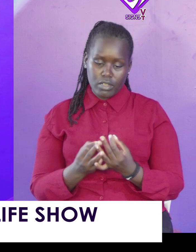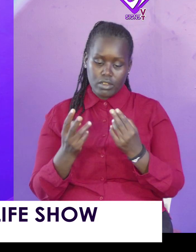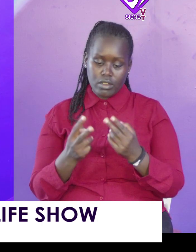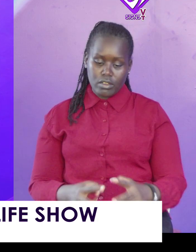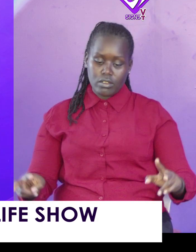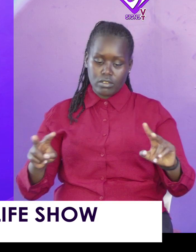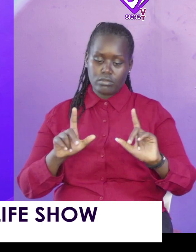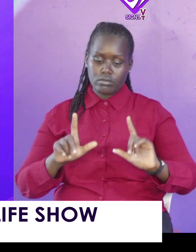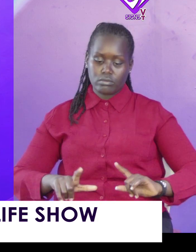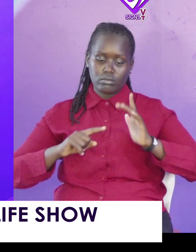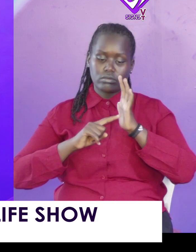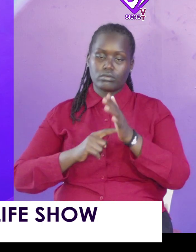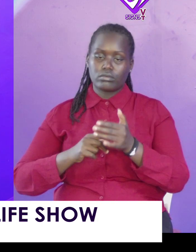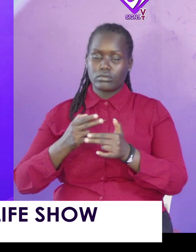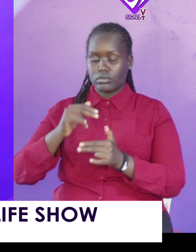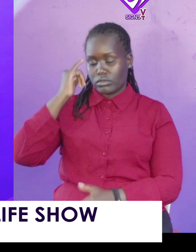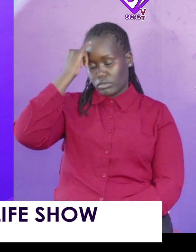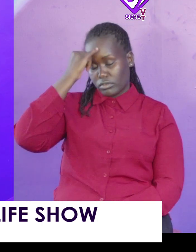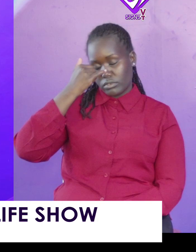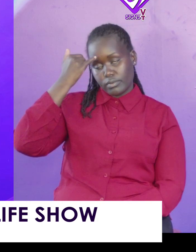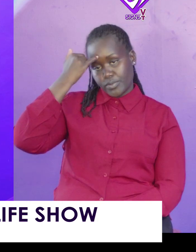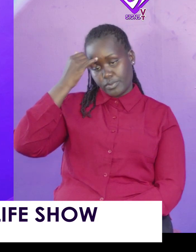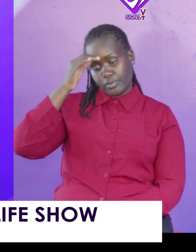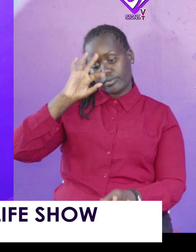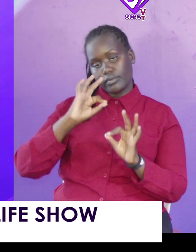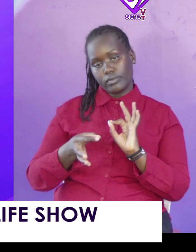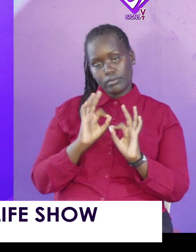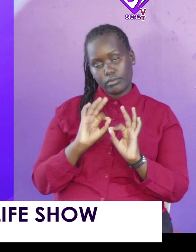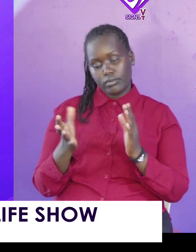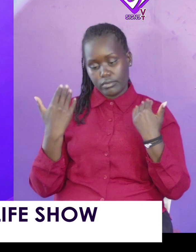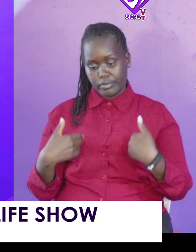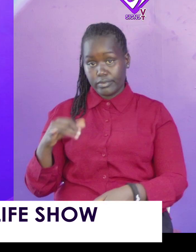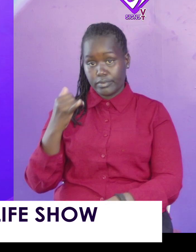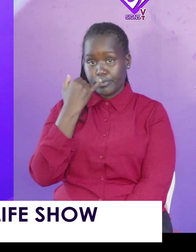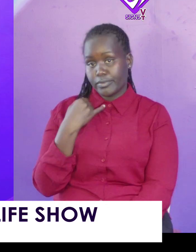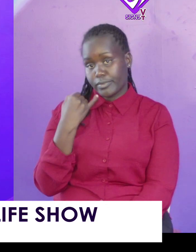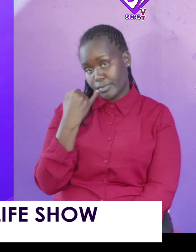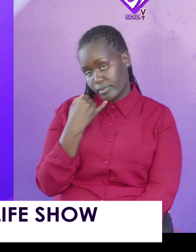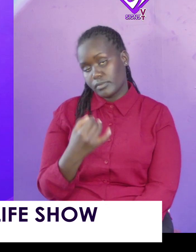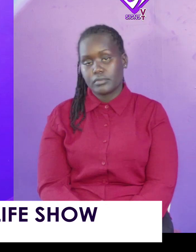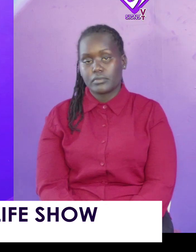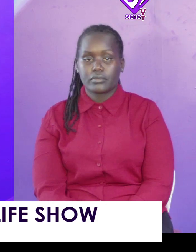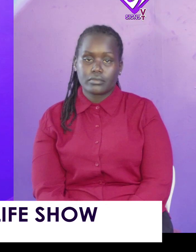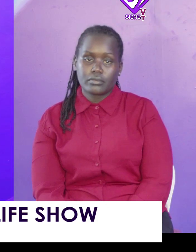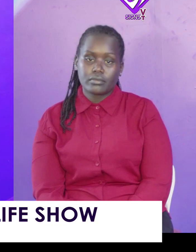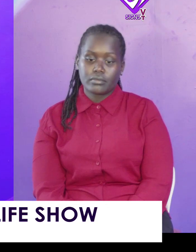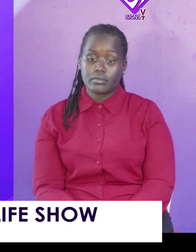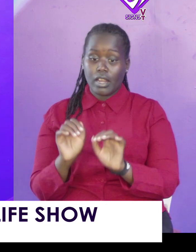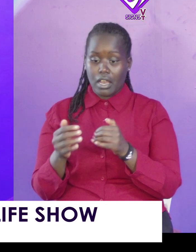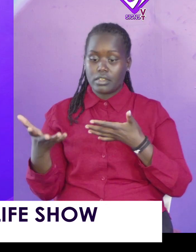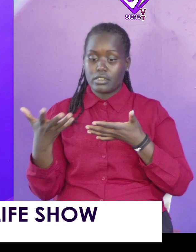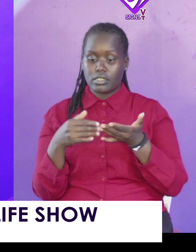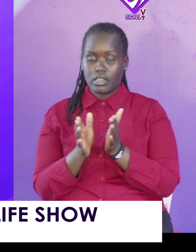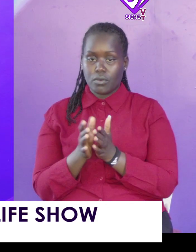show. My name is Jonas Simba. My sign language has been Irene Chebiwot. You can get in touch with me